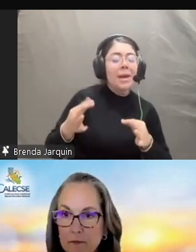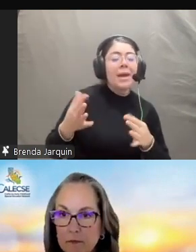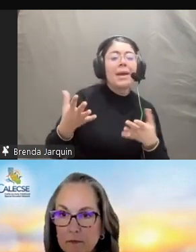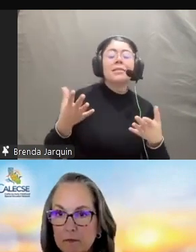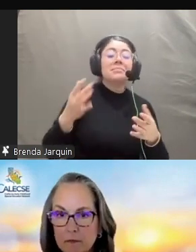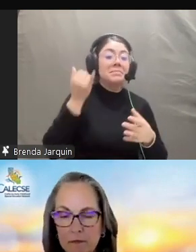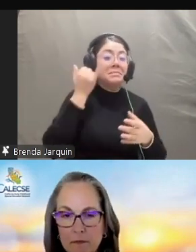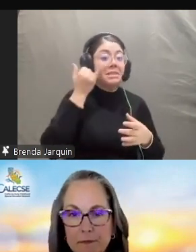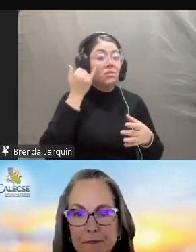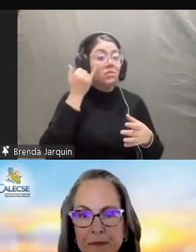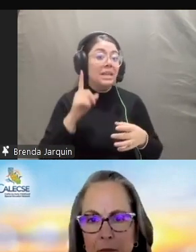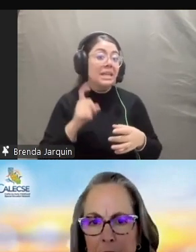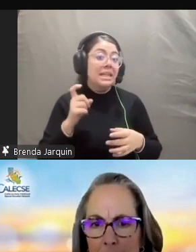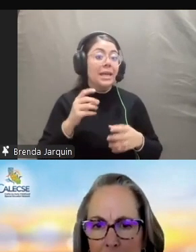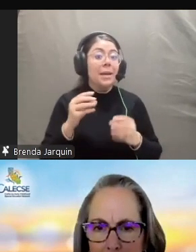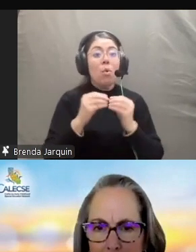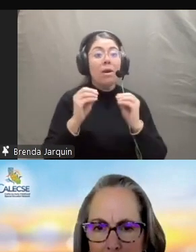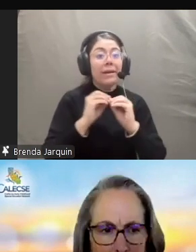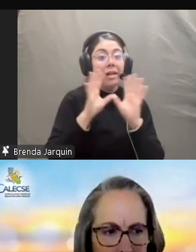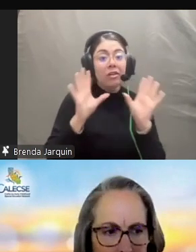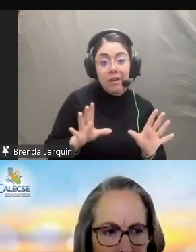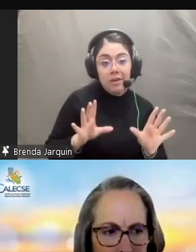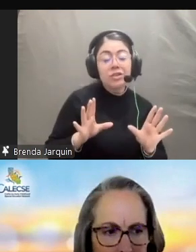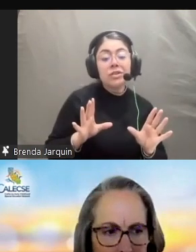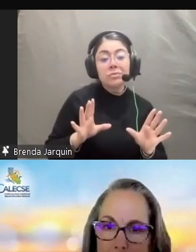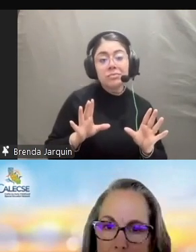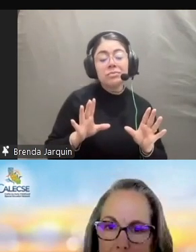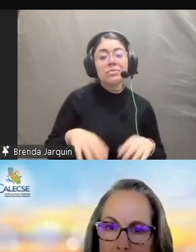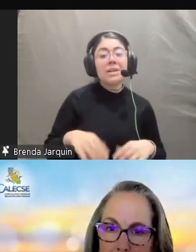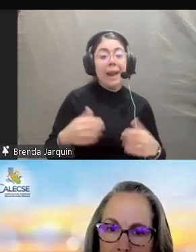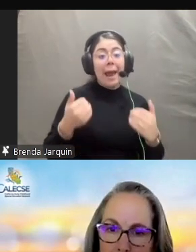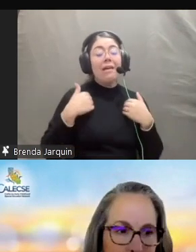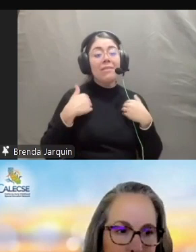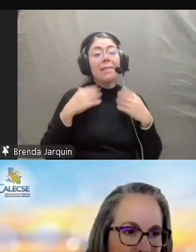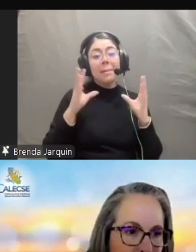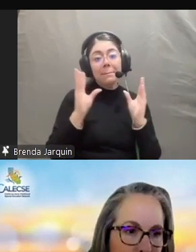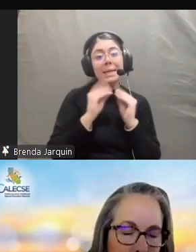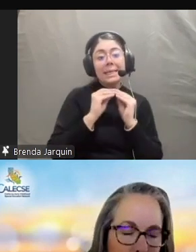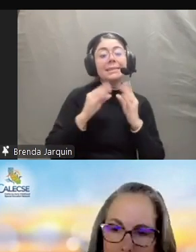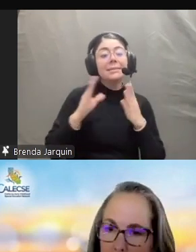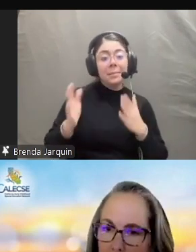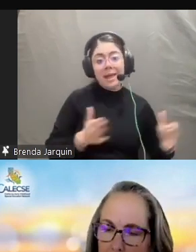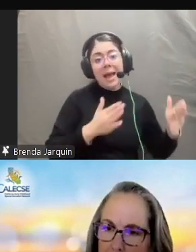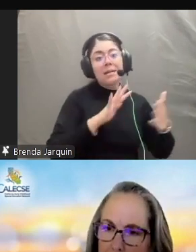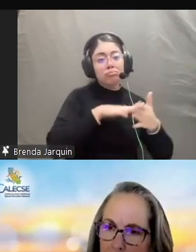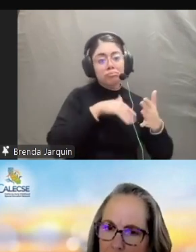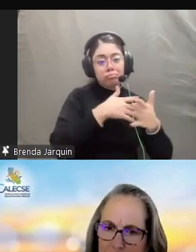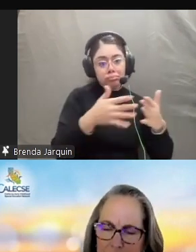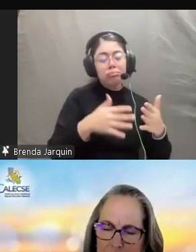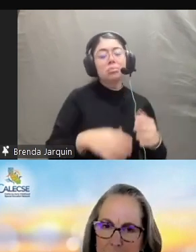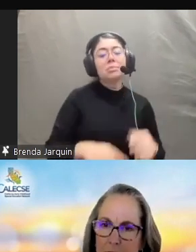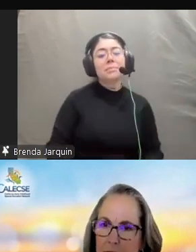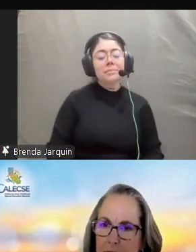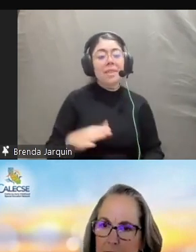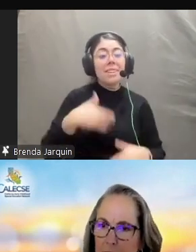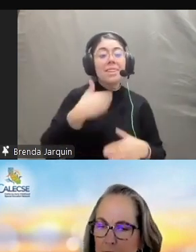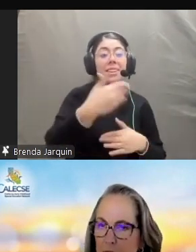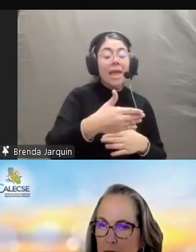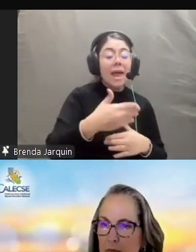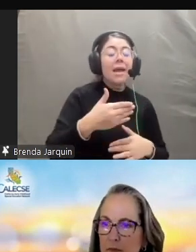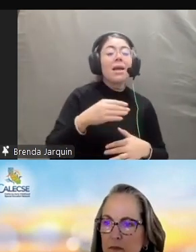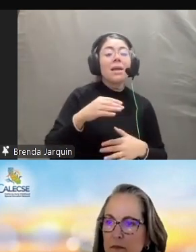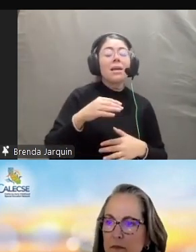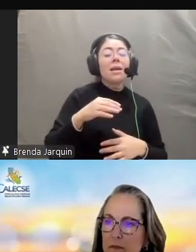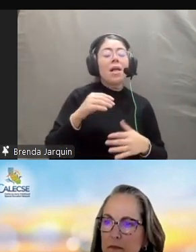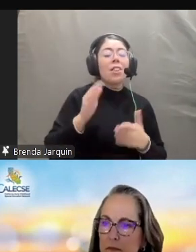clarification. So scheduling those meetings. Then on the next step on the flow chart on page 3, you're going to conduct